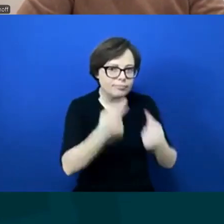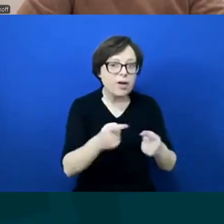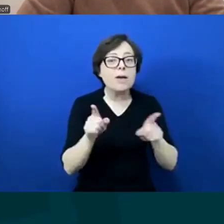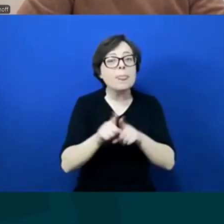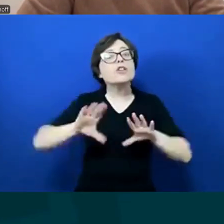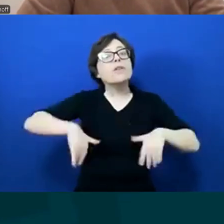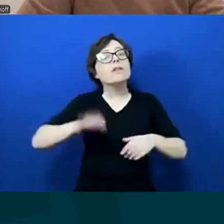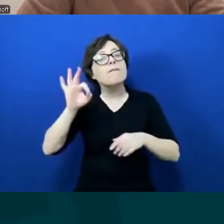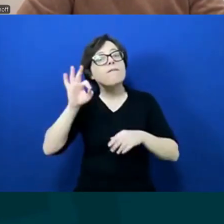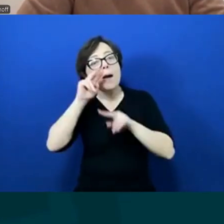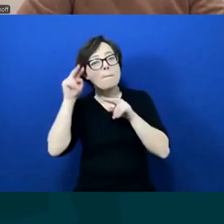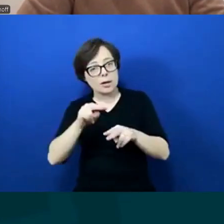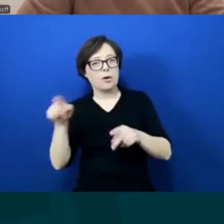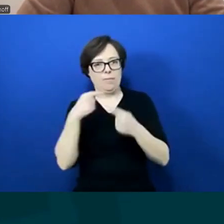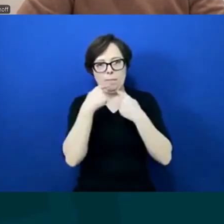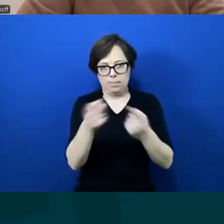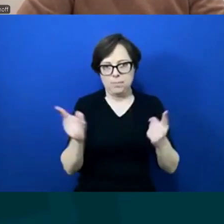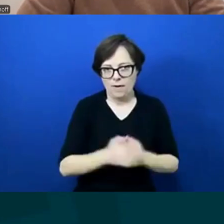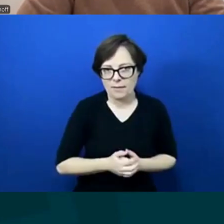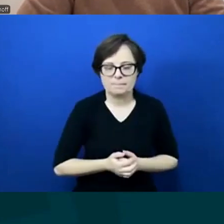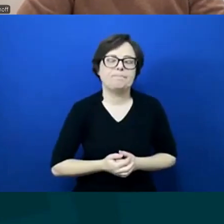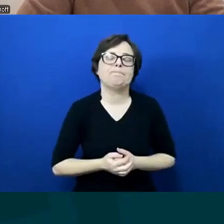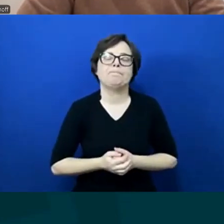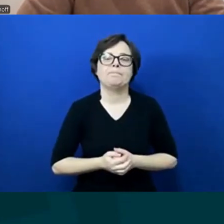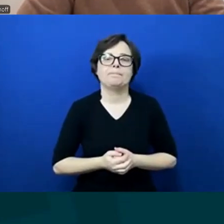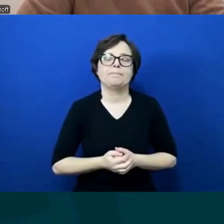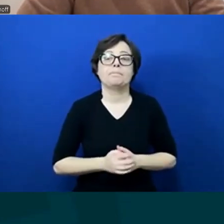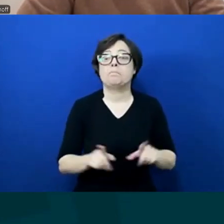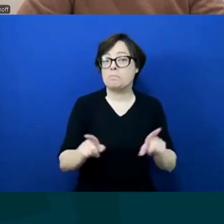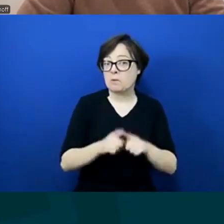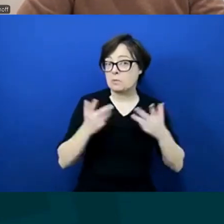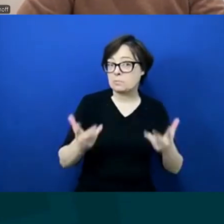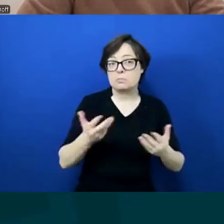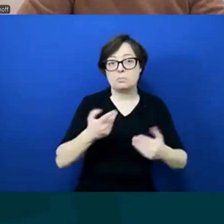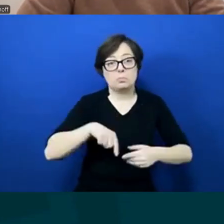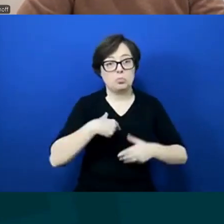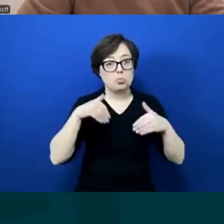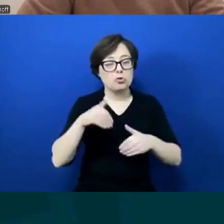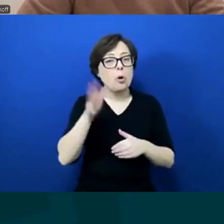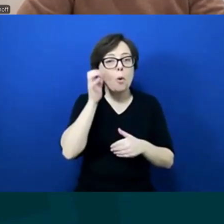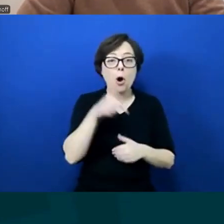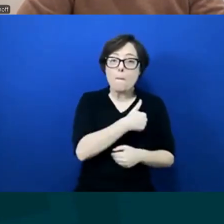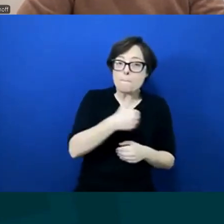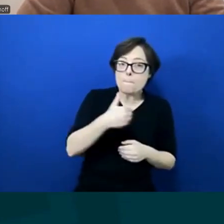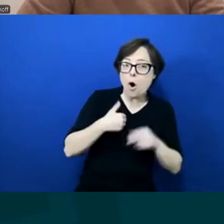Polish perspective that will be presented by Mr. Żywiecki.